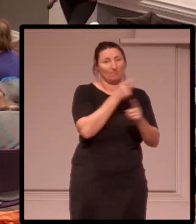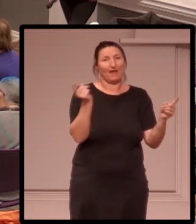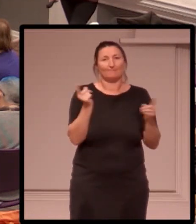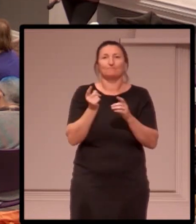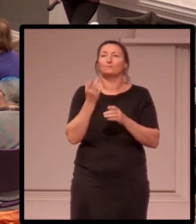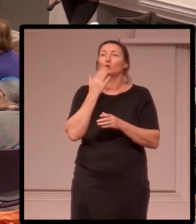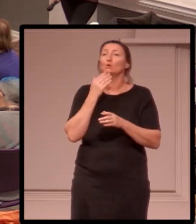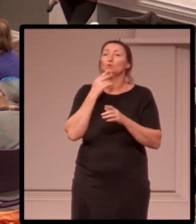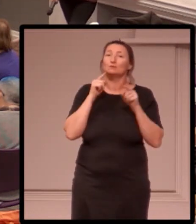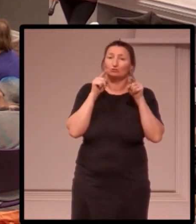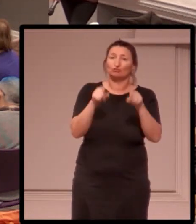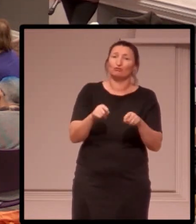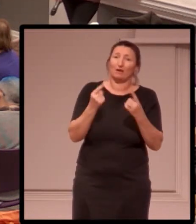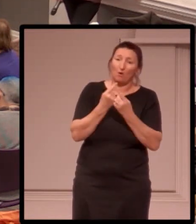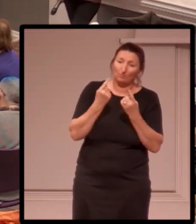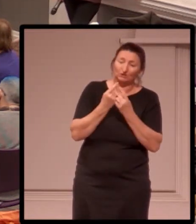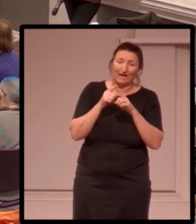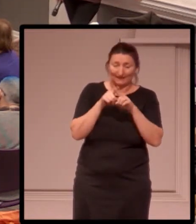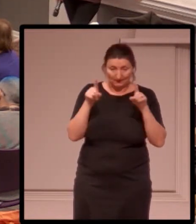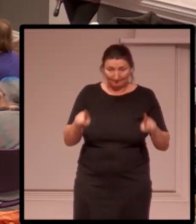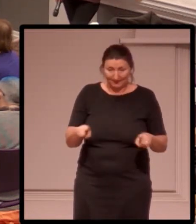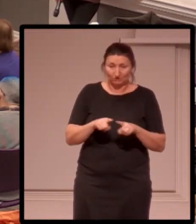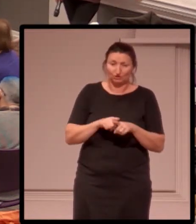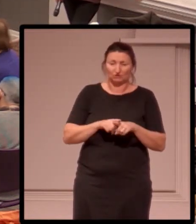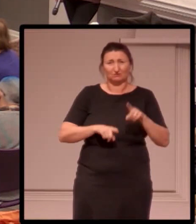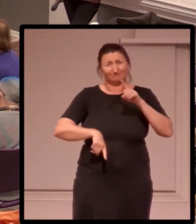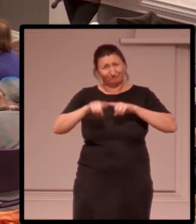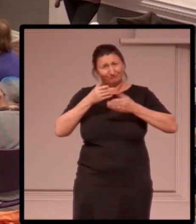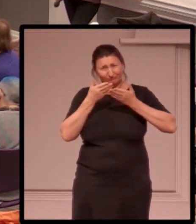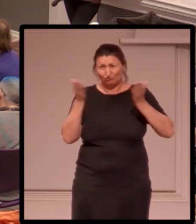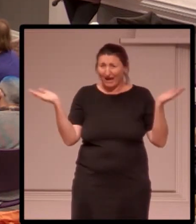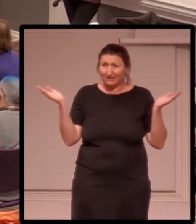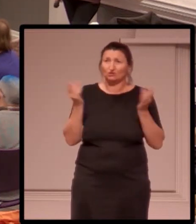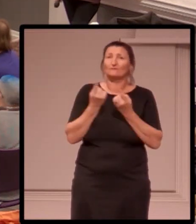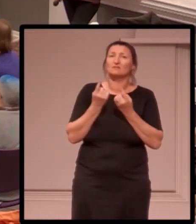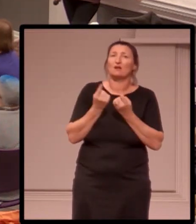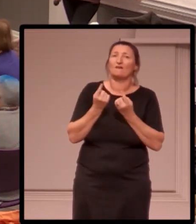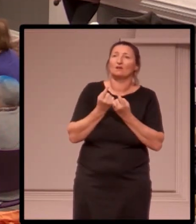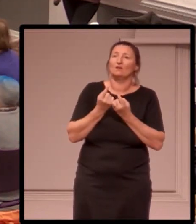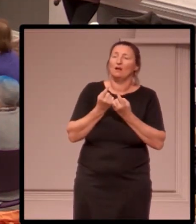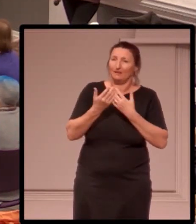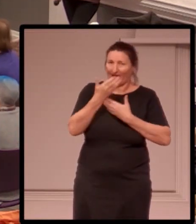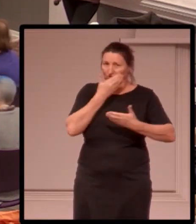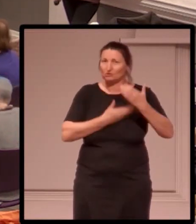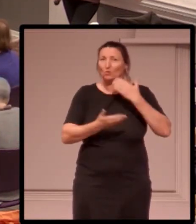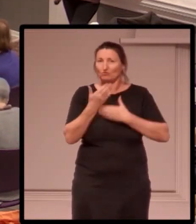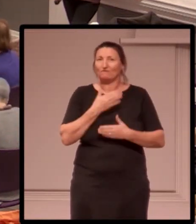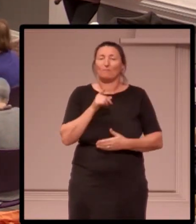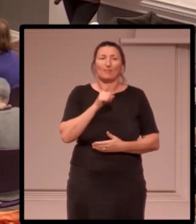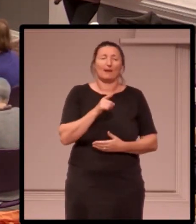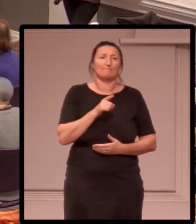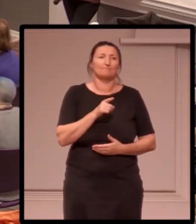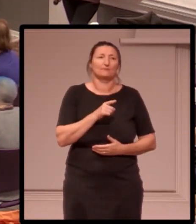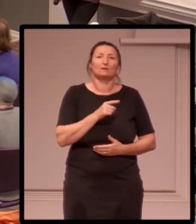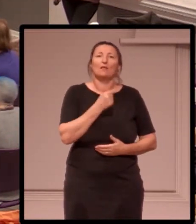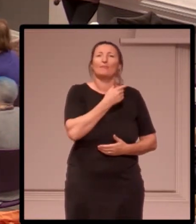trigger objects, using pictures, using a whole range of different things. You can pick up such a clear story. And we have one that we use